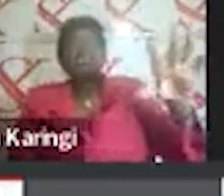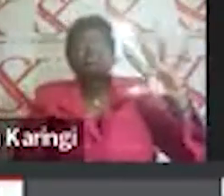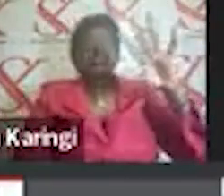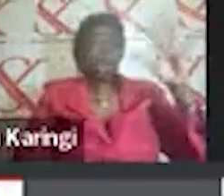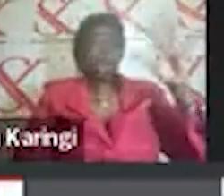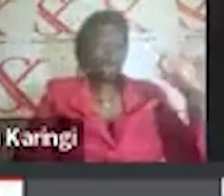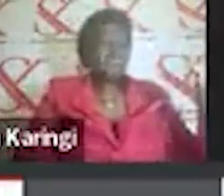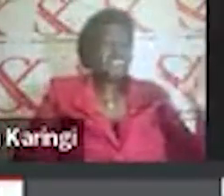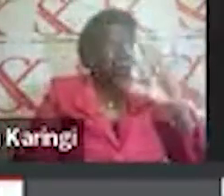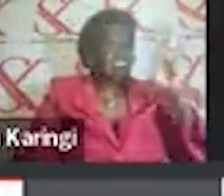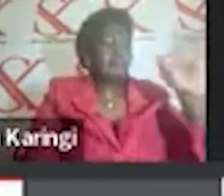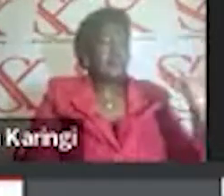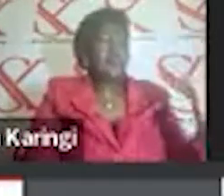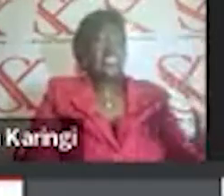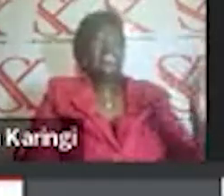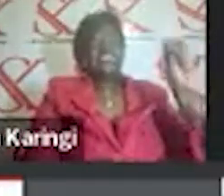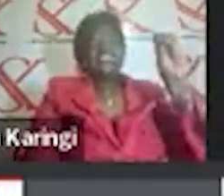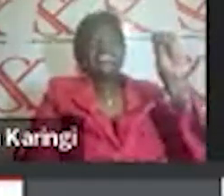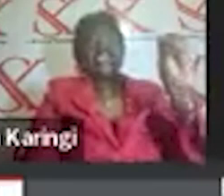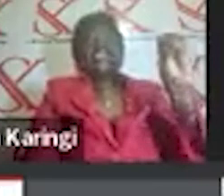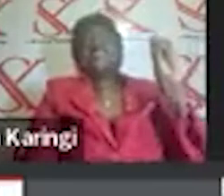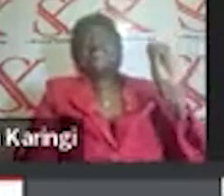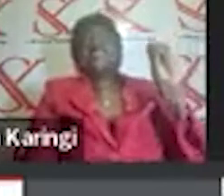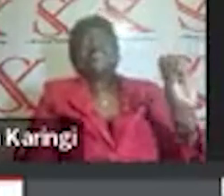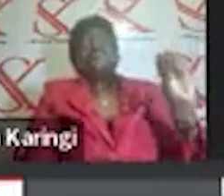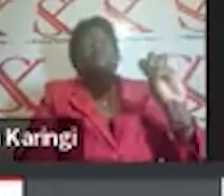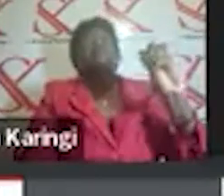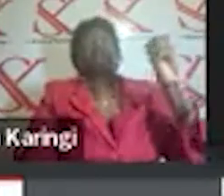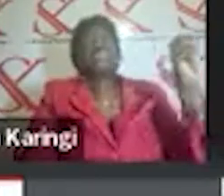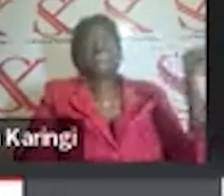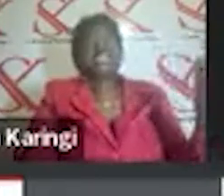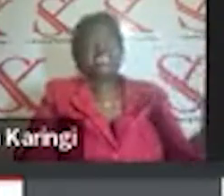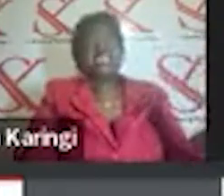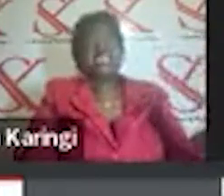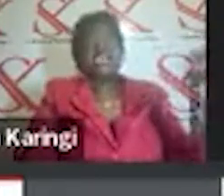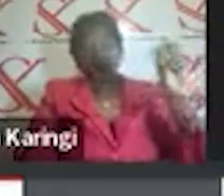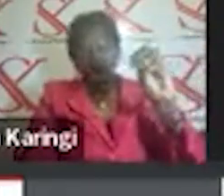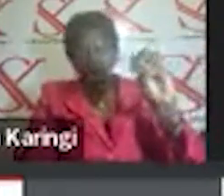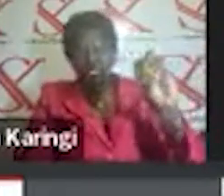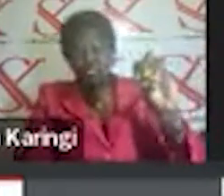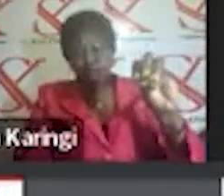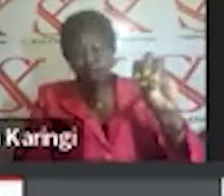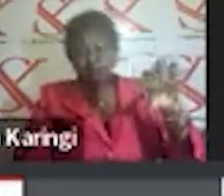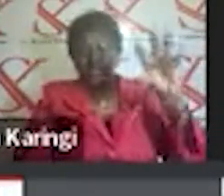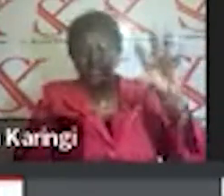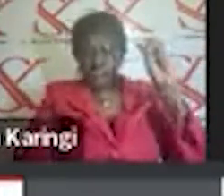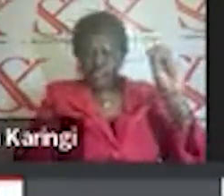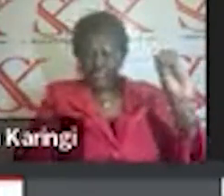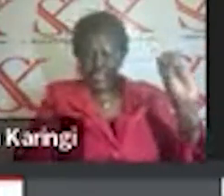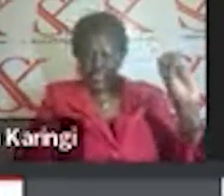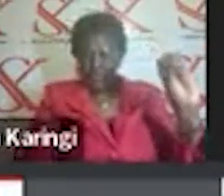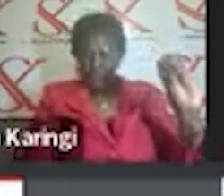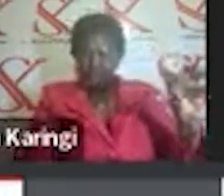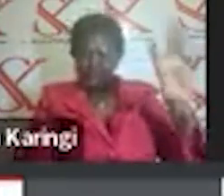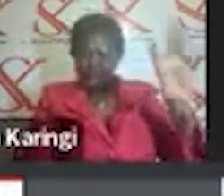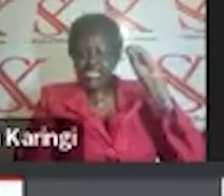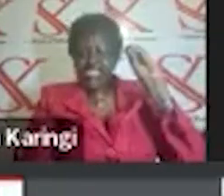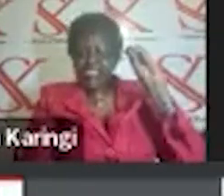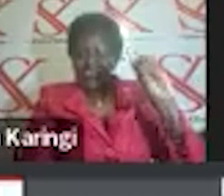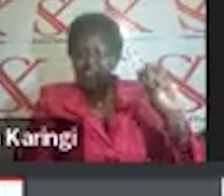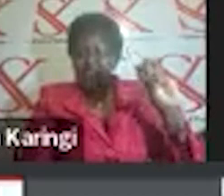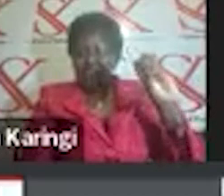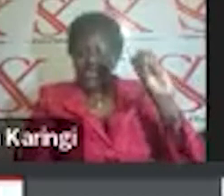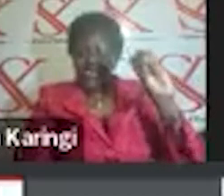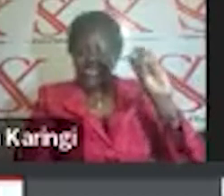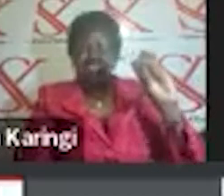banks, things to do with anything about finance, Kenya is very big compared to Tanzania and to Uganda. Then she also said that